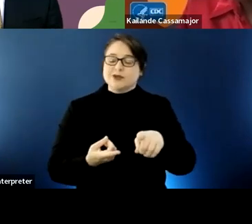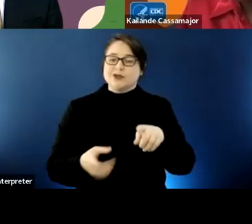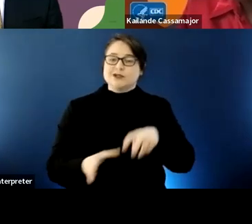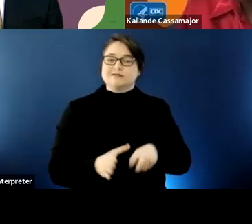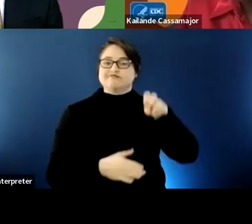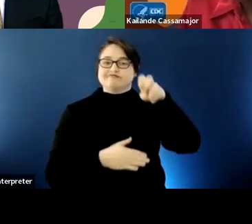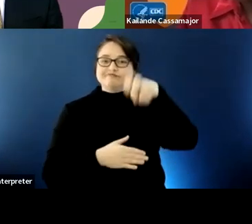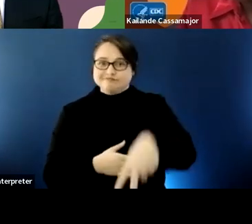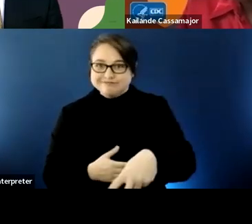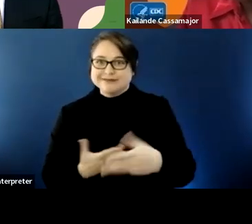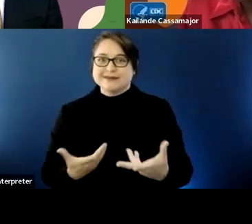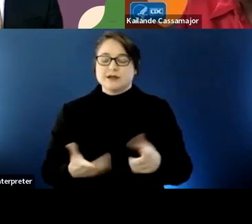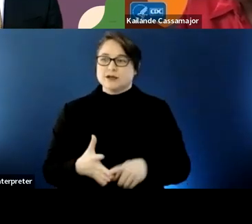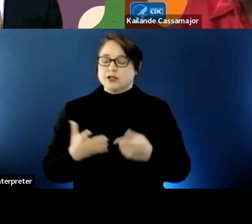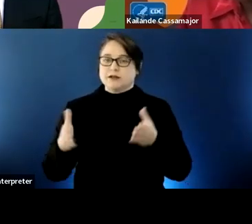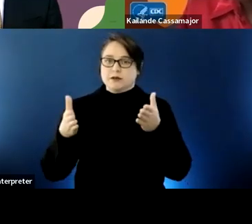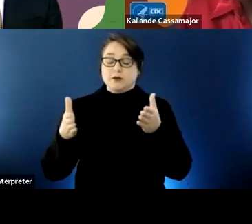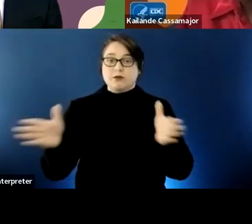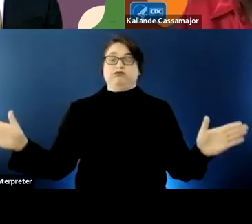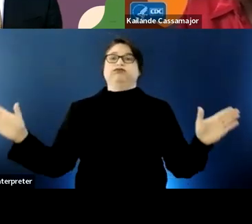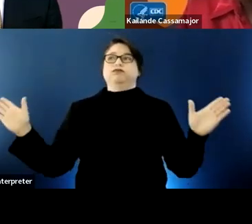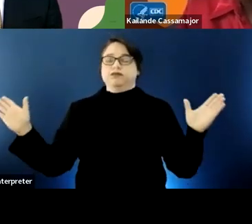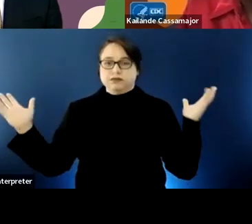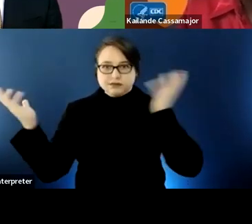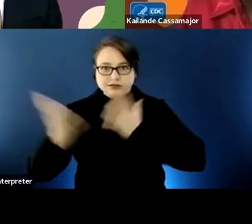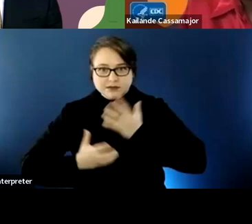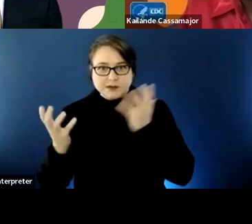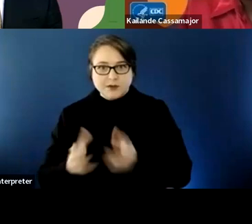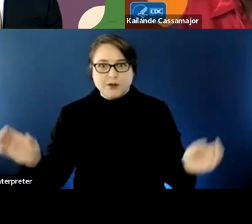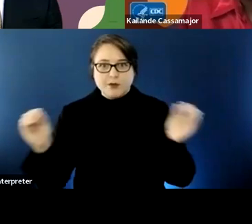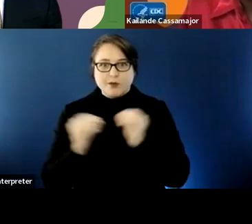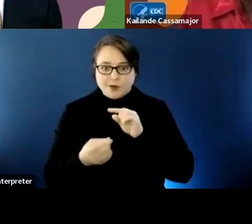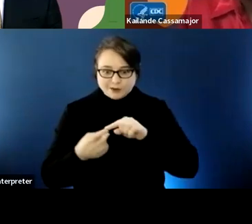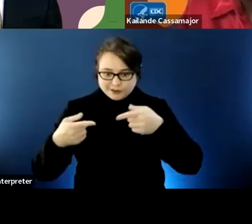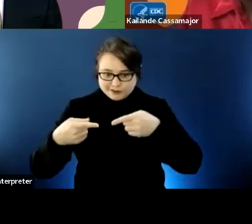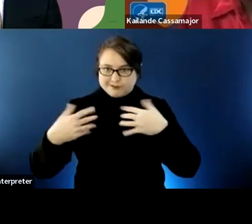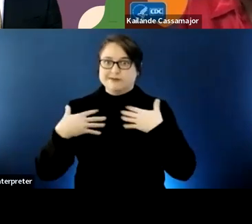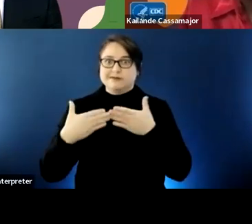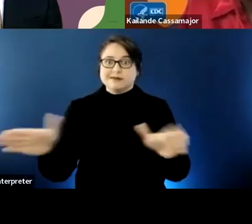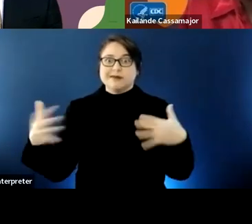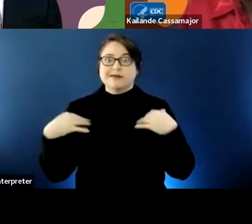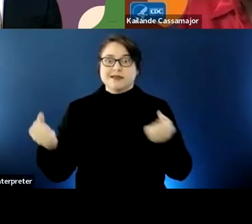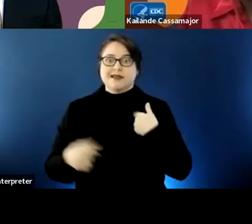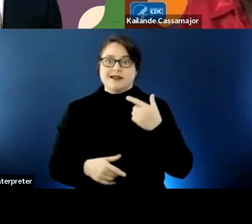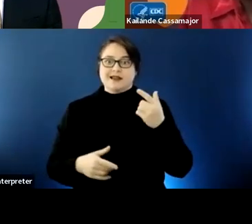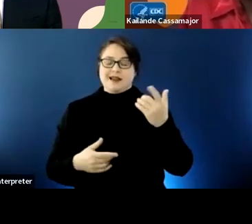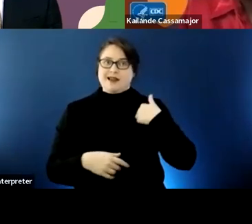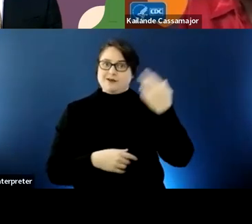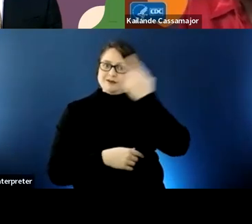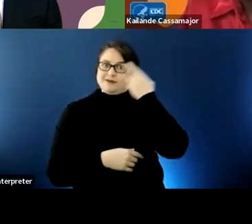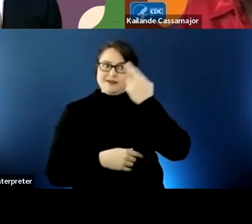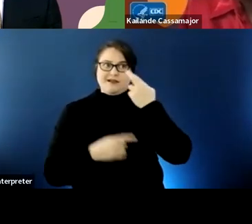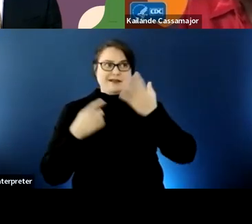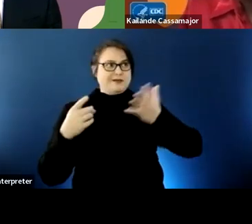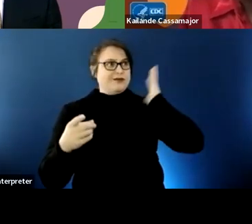feet. And then you start to go, wow, there's a lot more to this than I realized. And there's a lot that I can